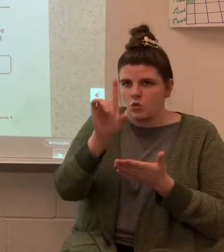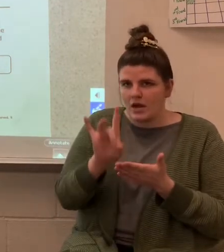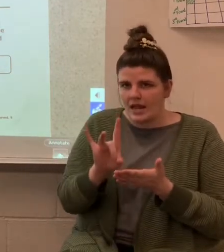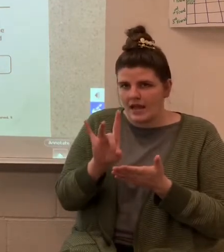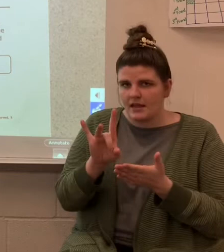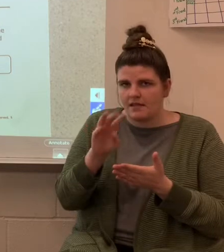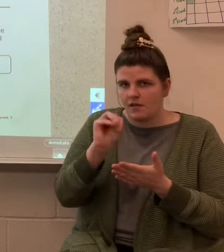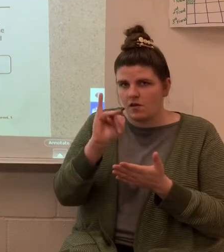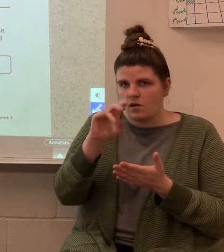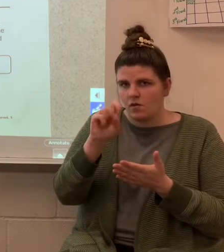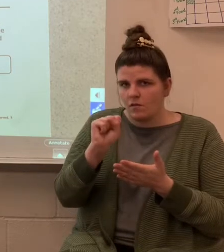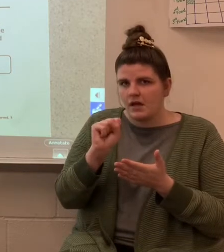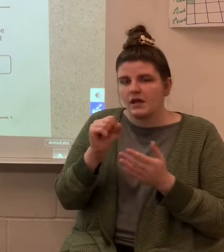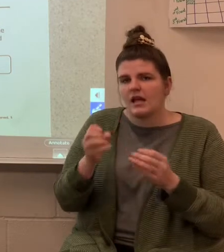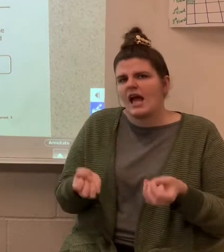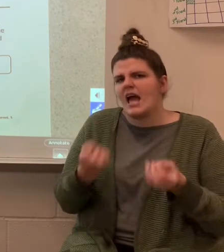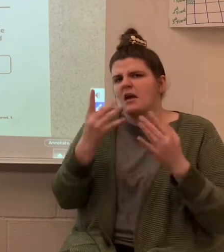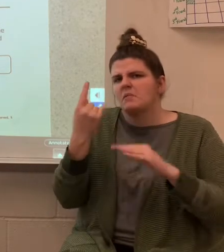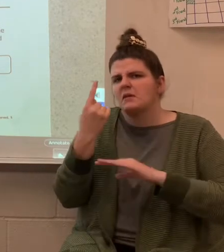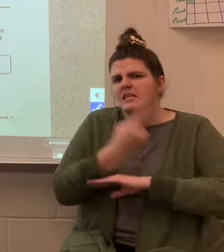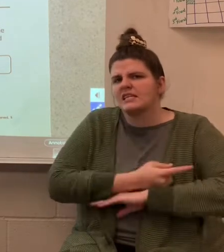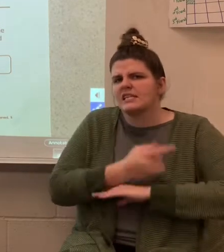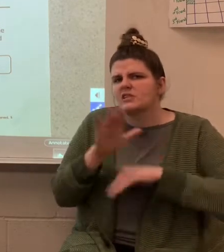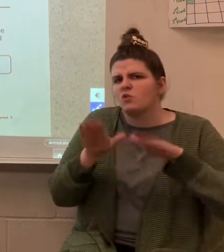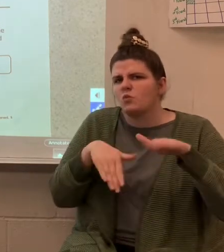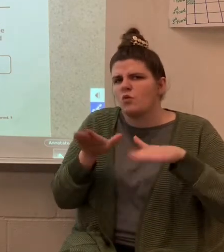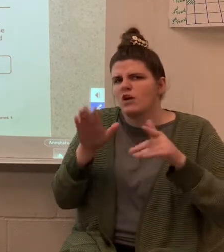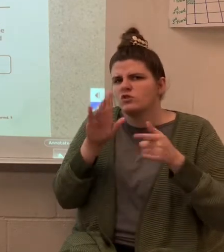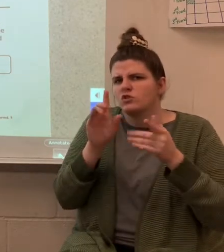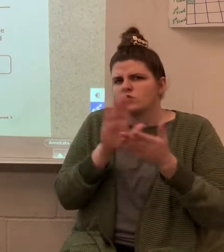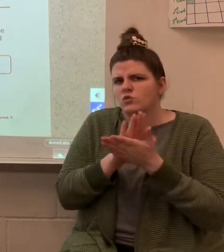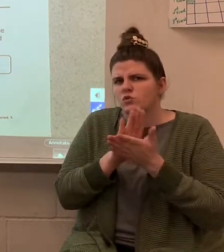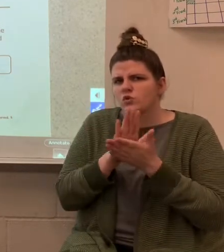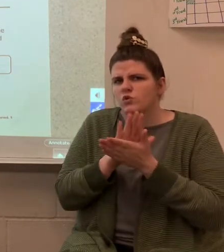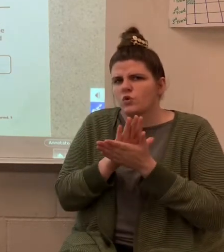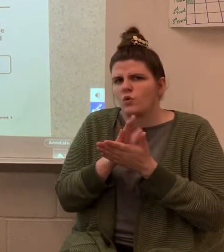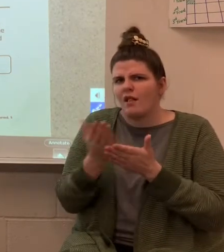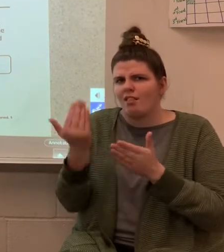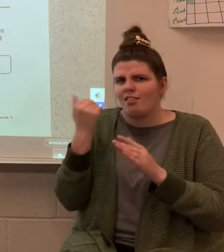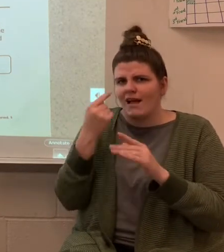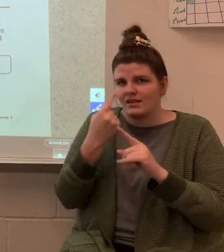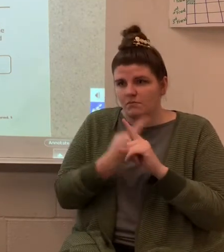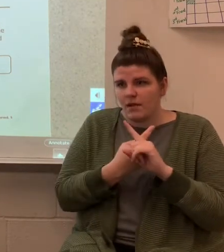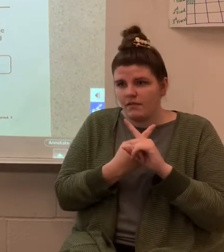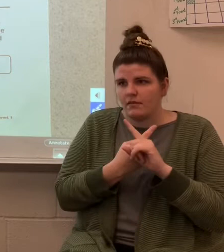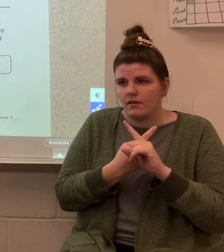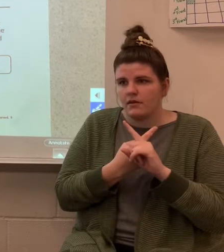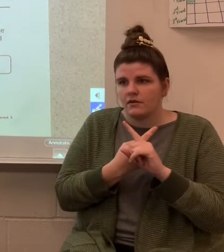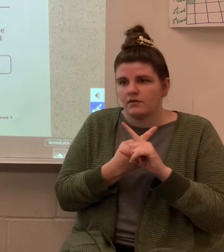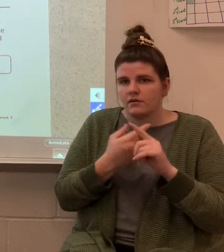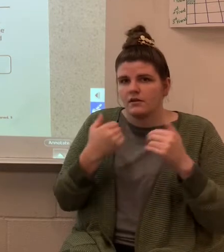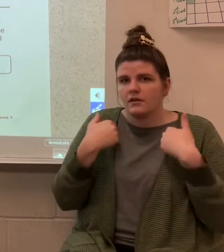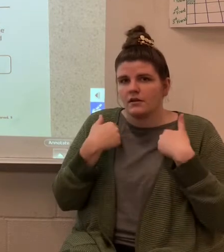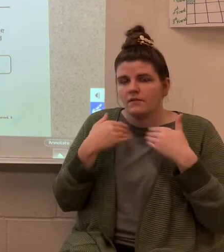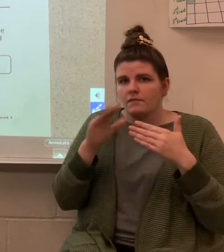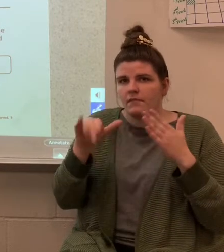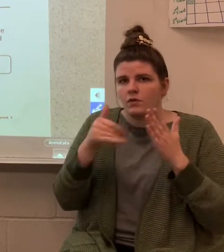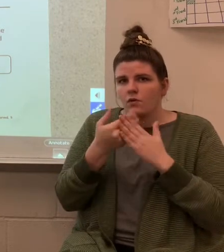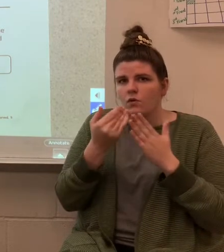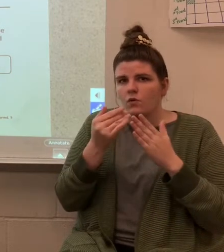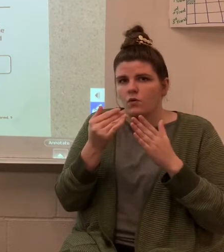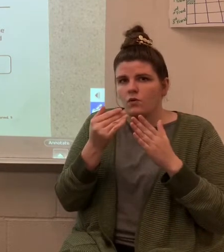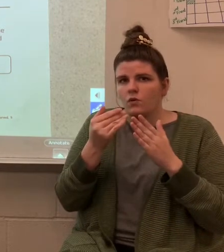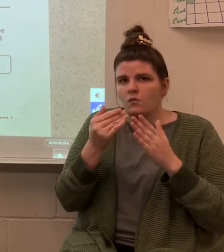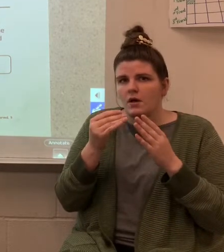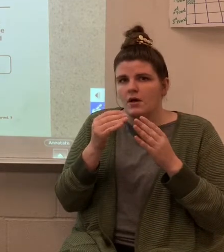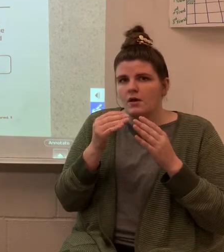school last month? So she had a total amount of miles of 4 miles. Okay.